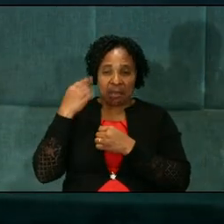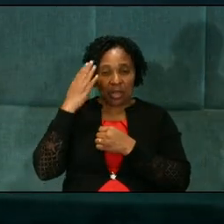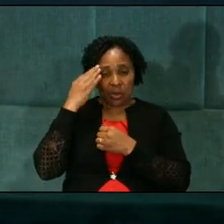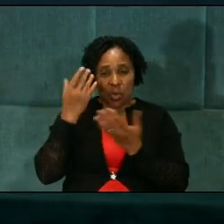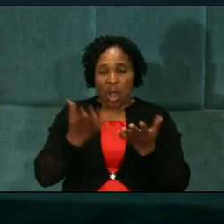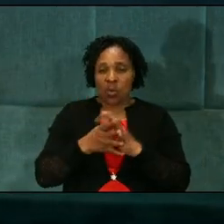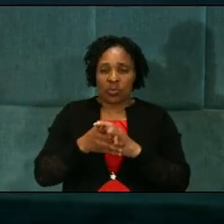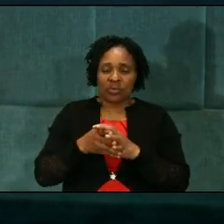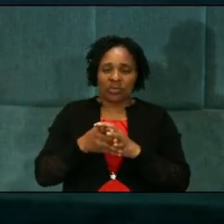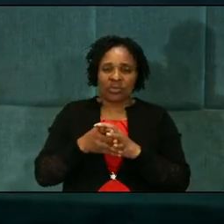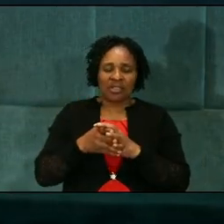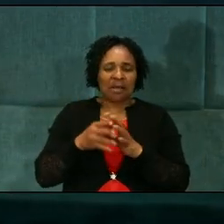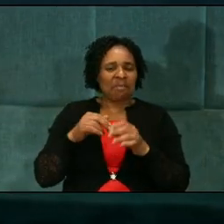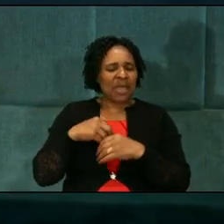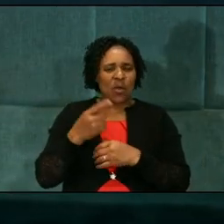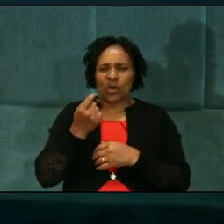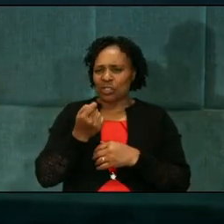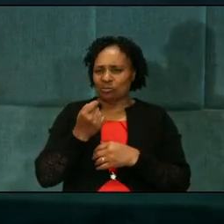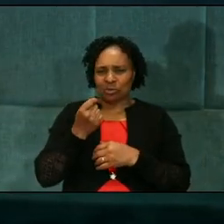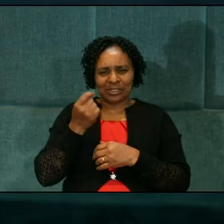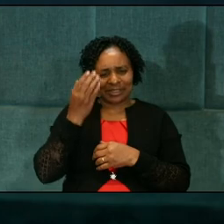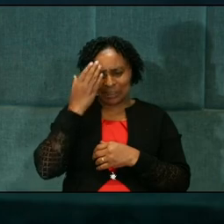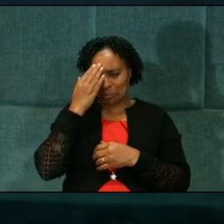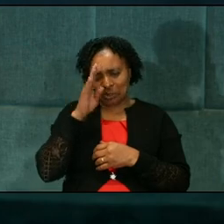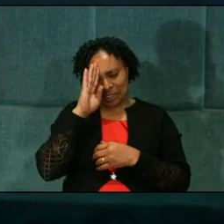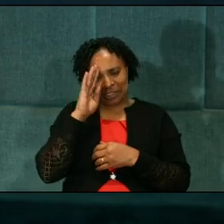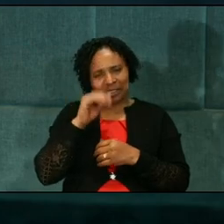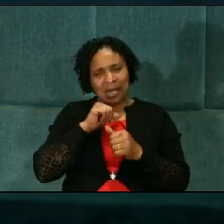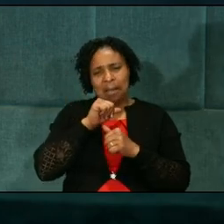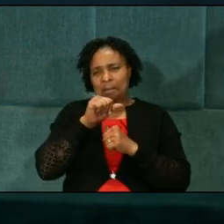I was a little depressed by it.